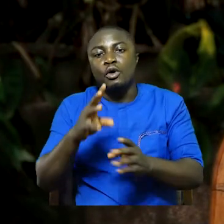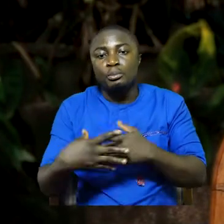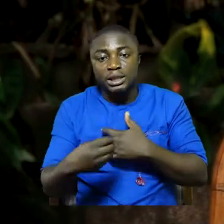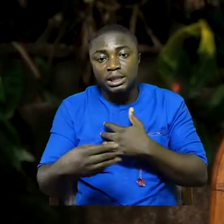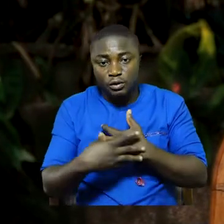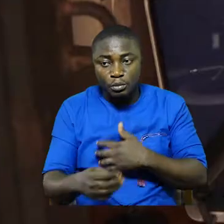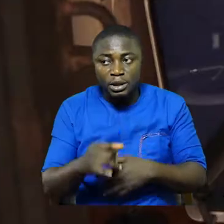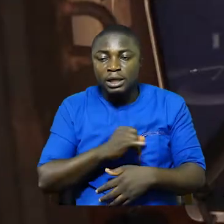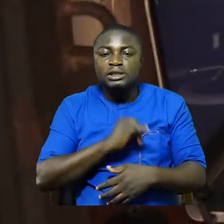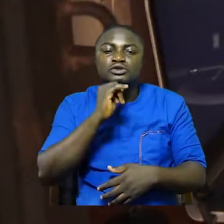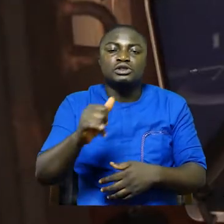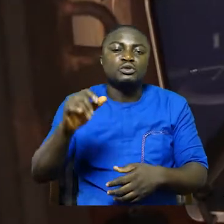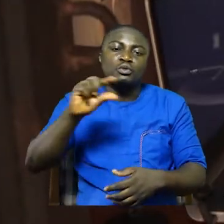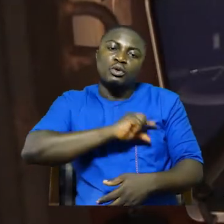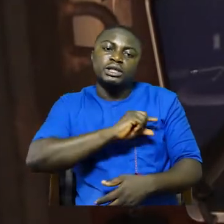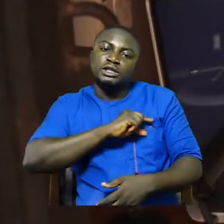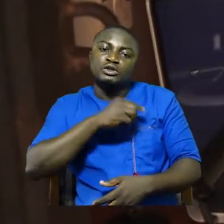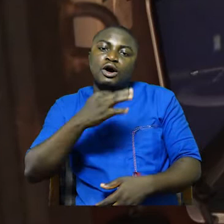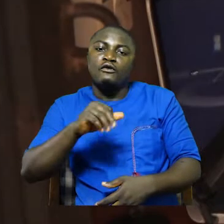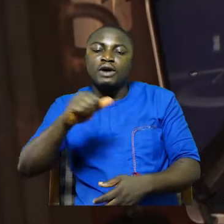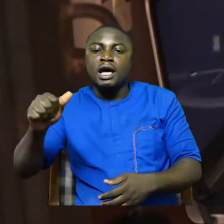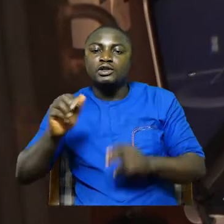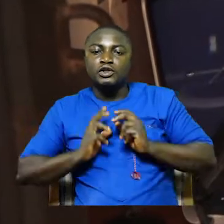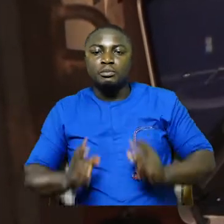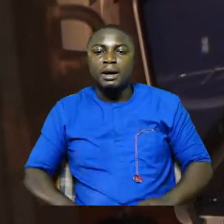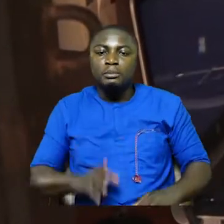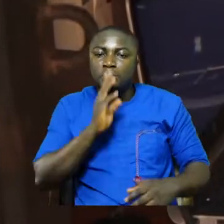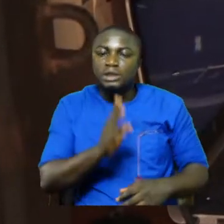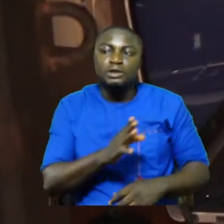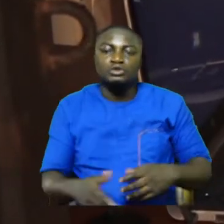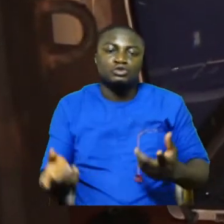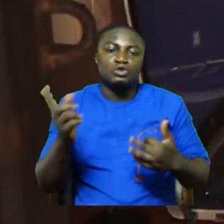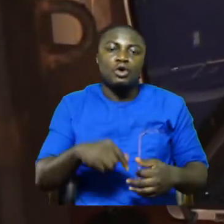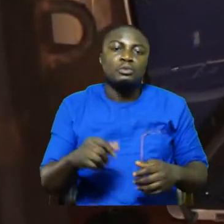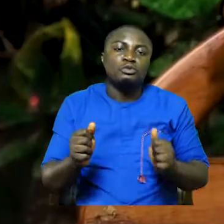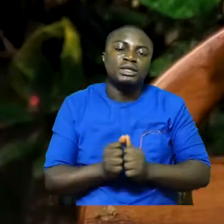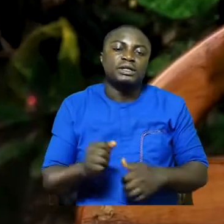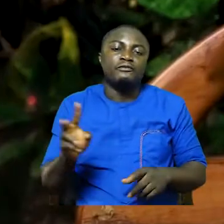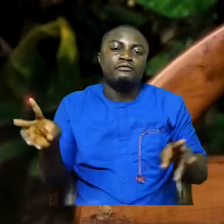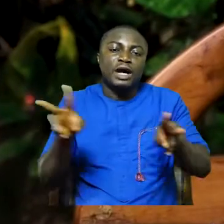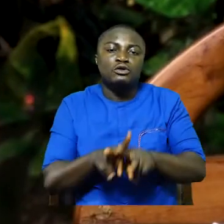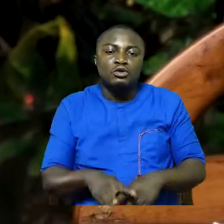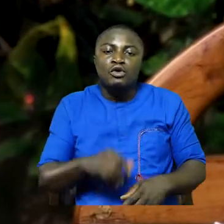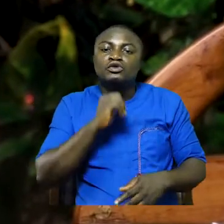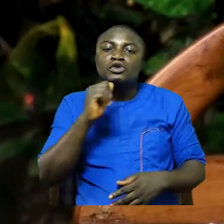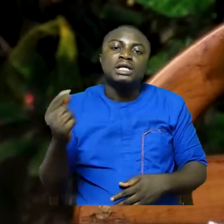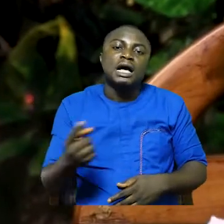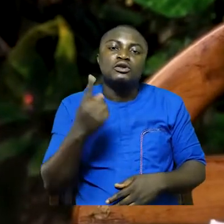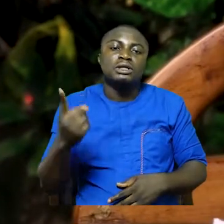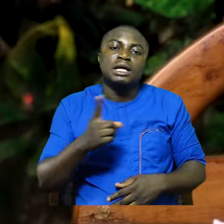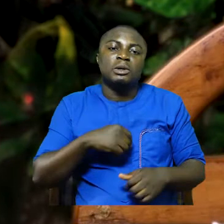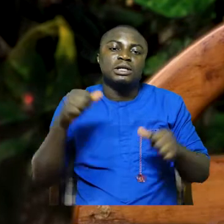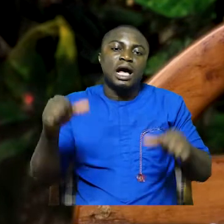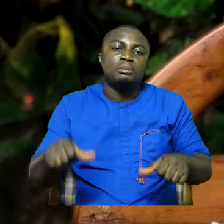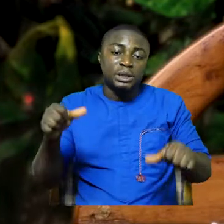200 copies. For me, I just believe that the quality of a human being is comes with the value they bring,